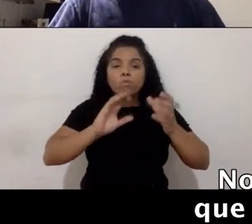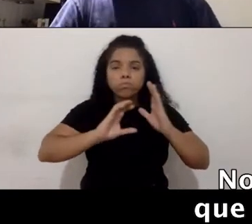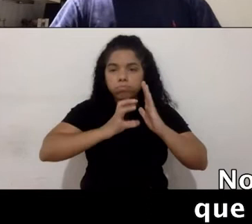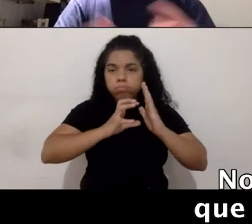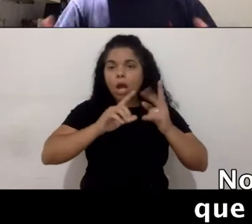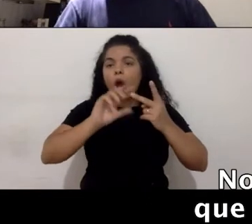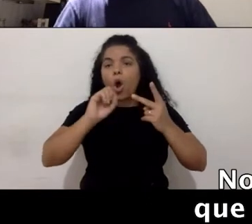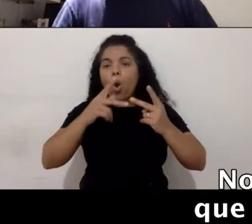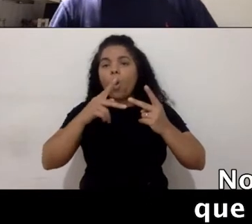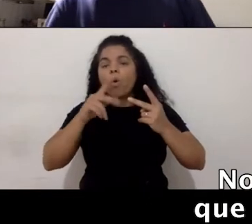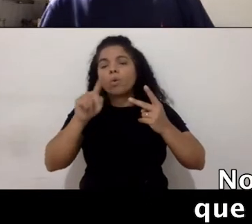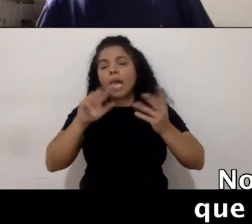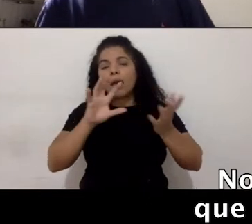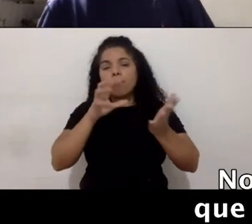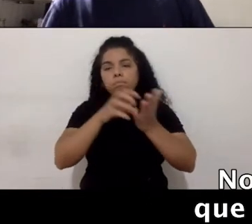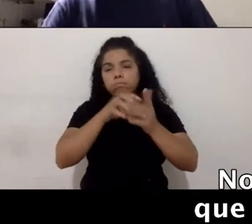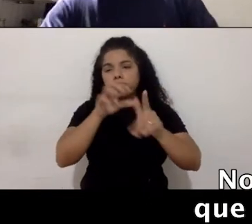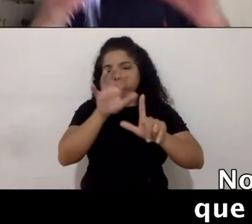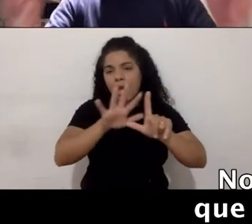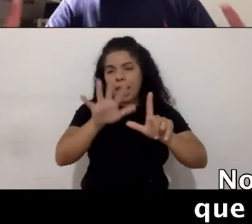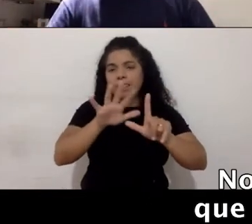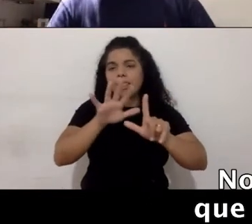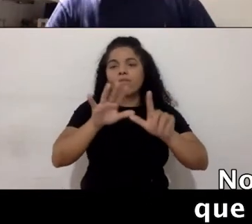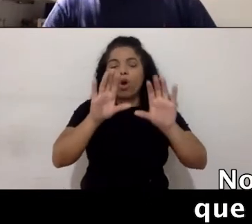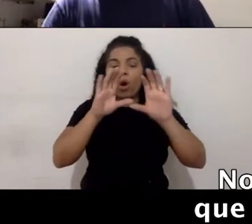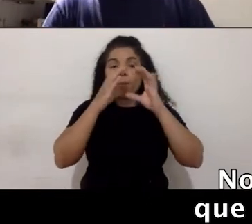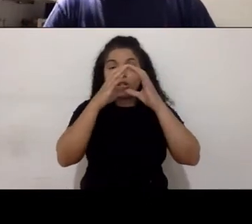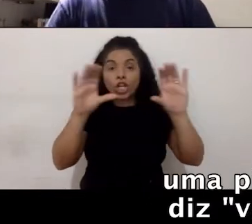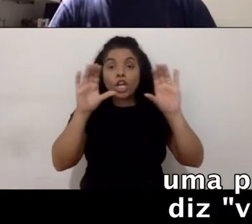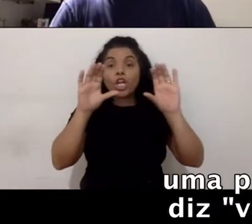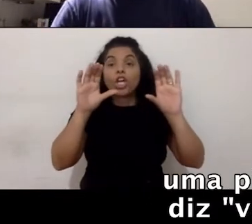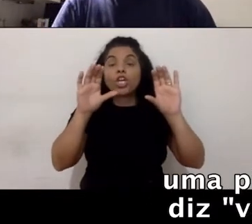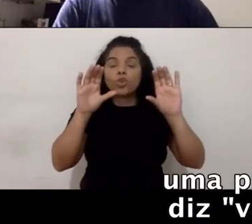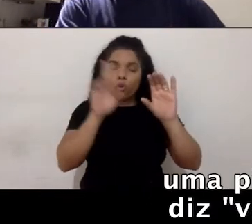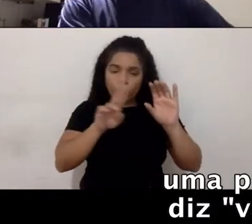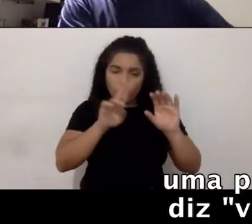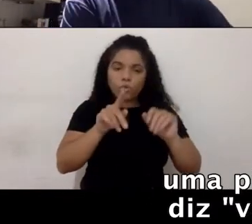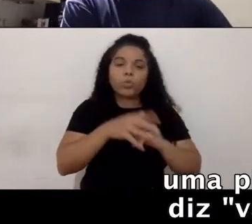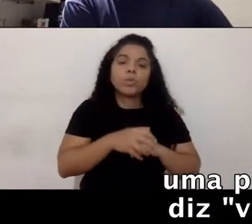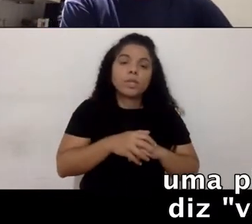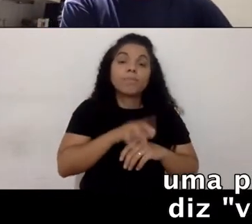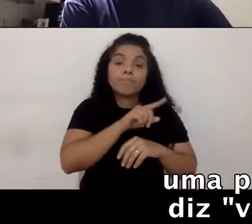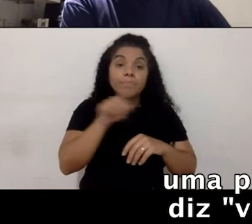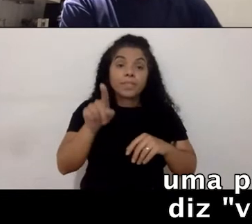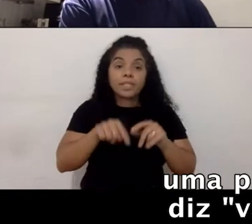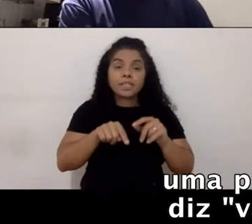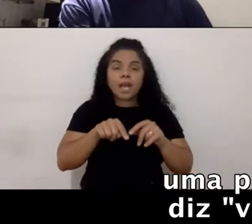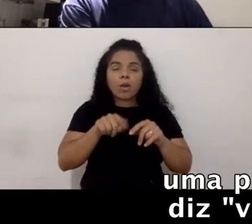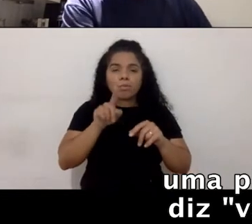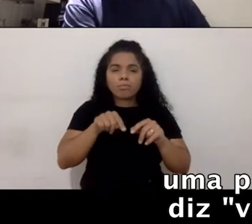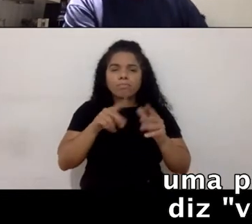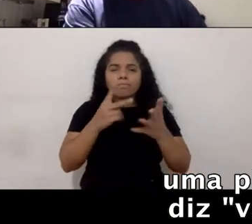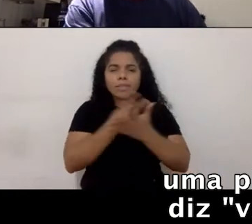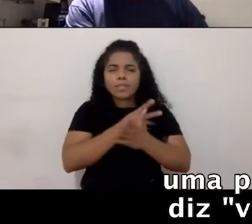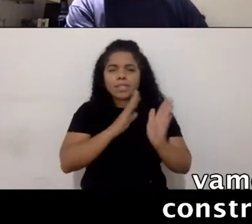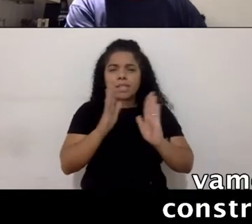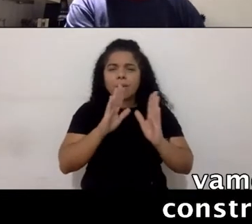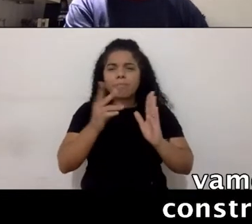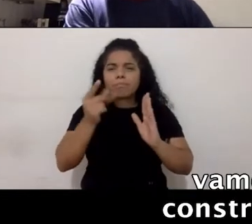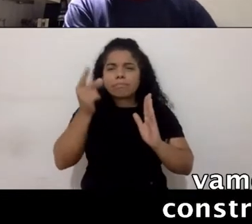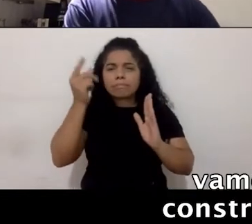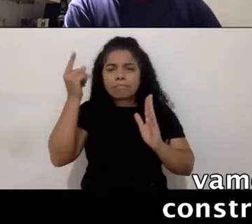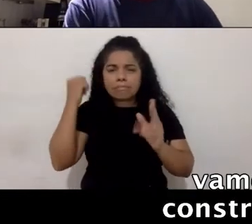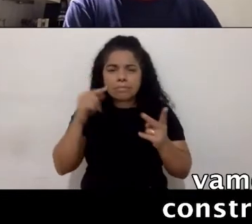So in the old days, what I would say the Iron Age approach to this is we build the platform in isolation. You have your team who said, we're going to build a platform, we're going